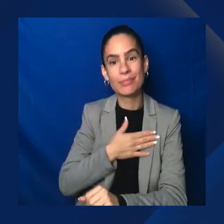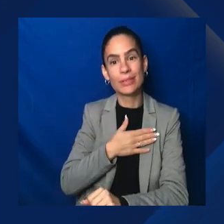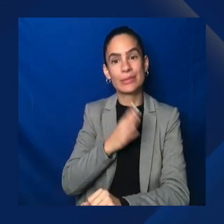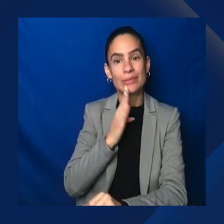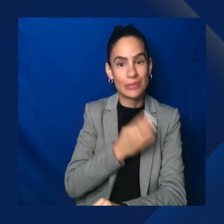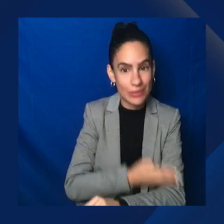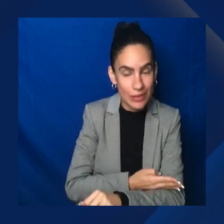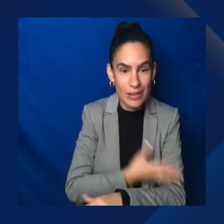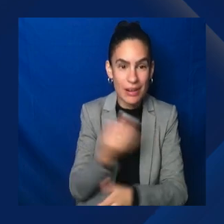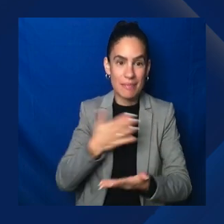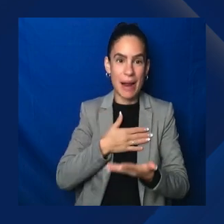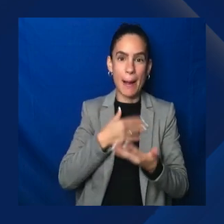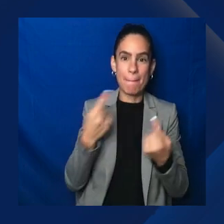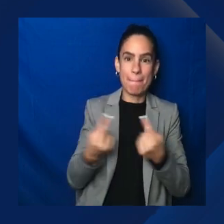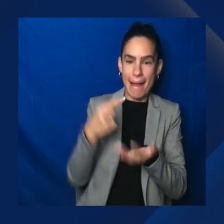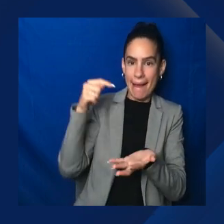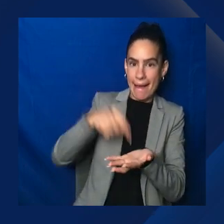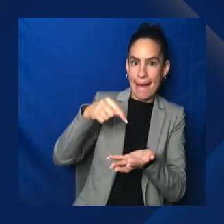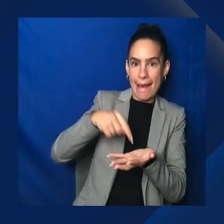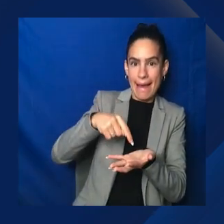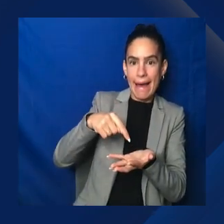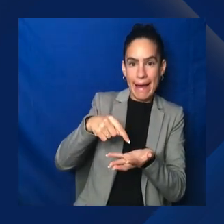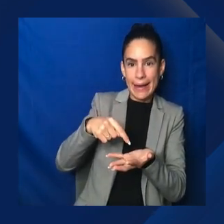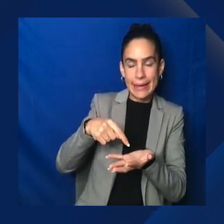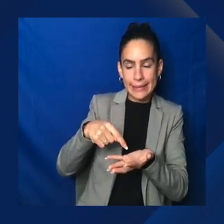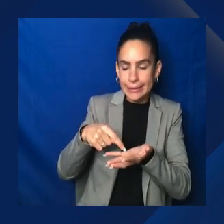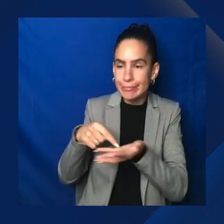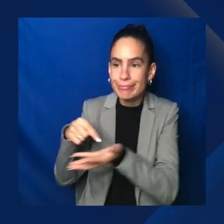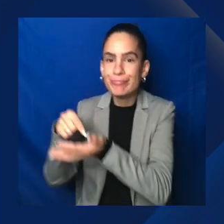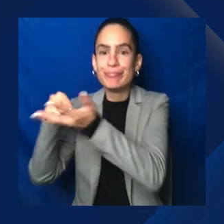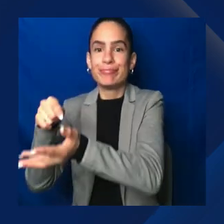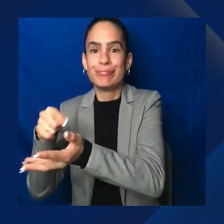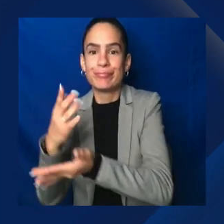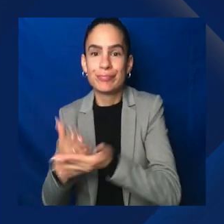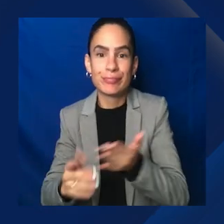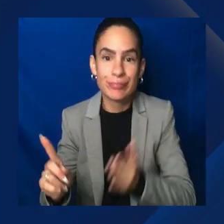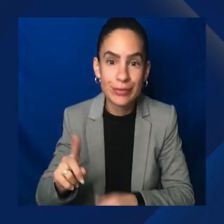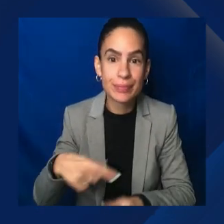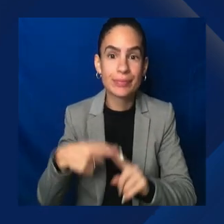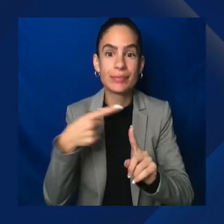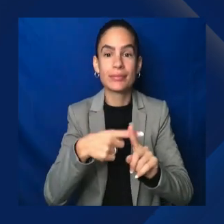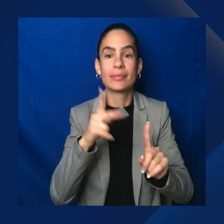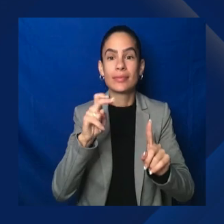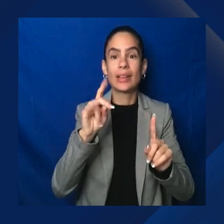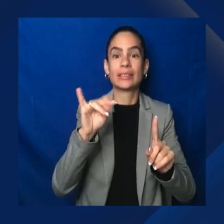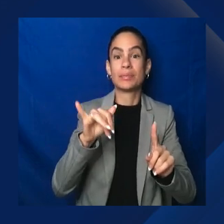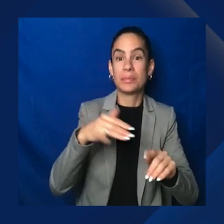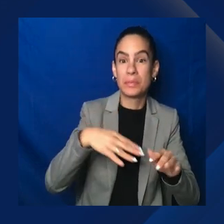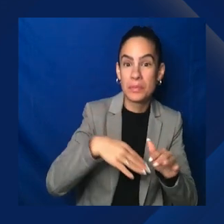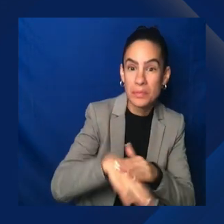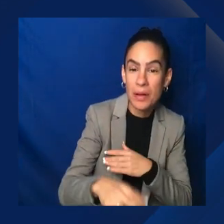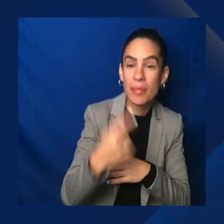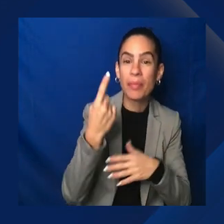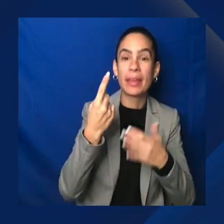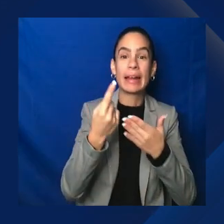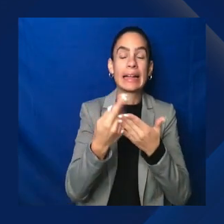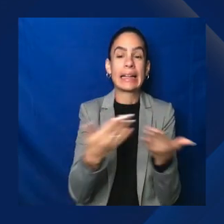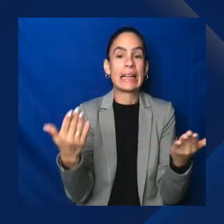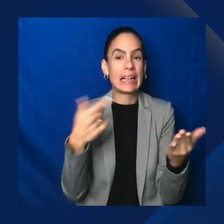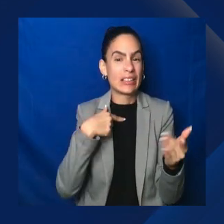One thing I remember when Kennedy was born is not having a burial gown or anything small enough to fit her She was